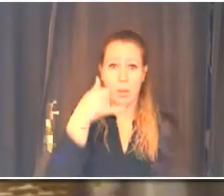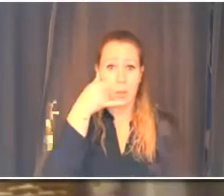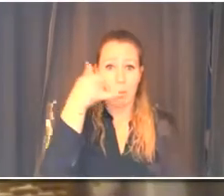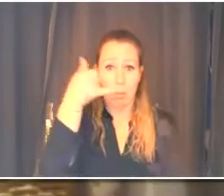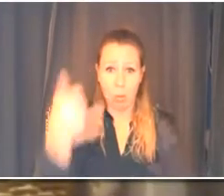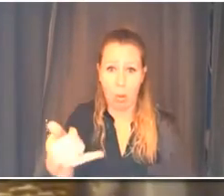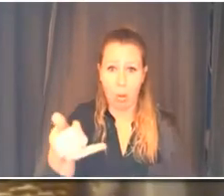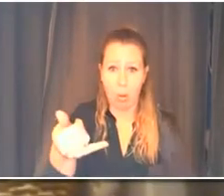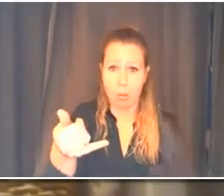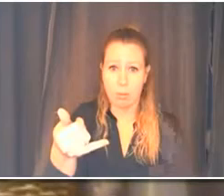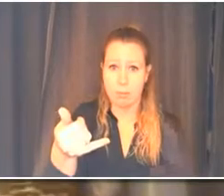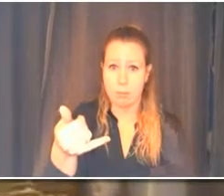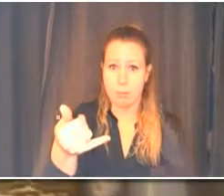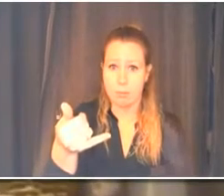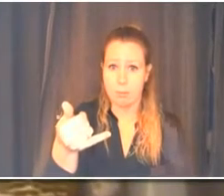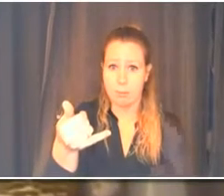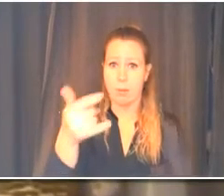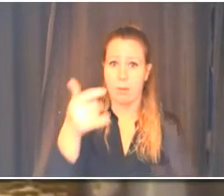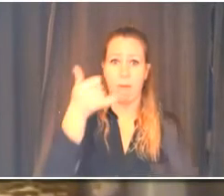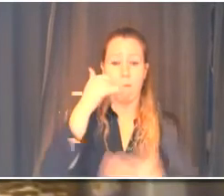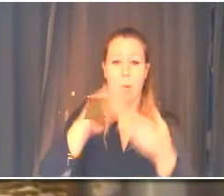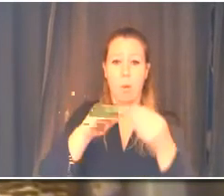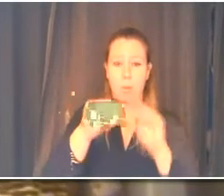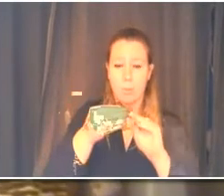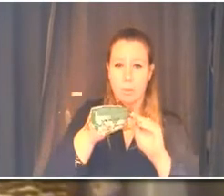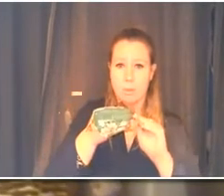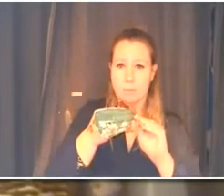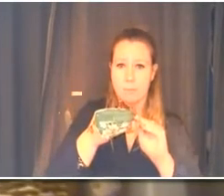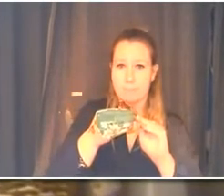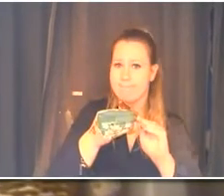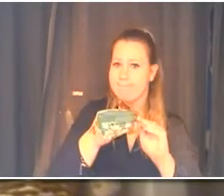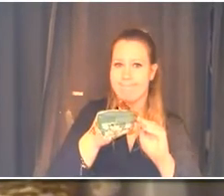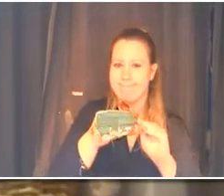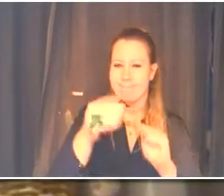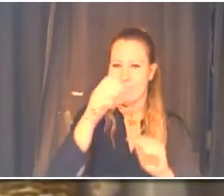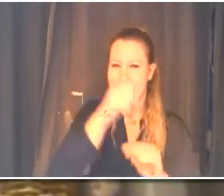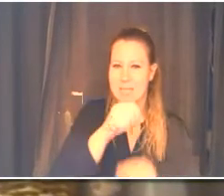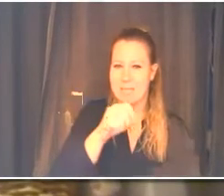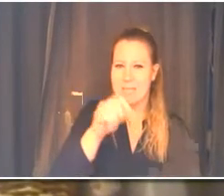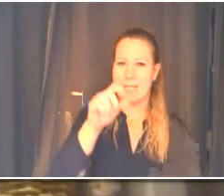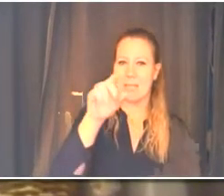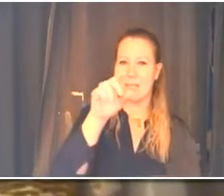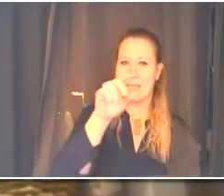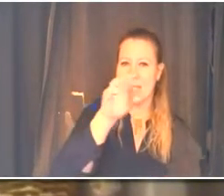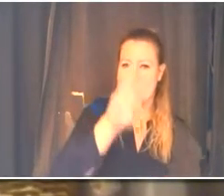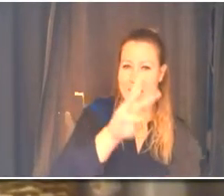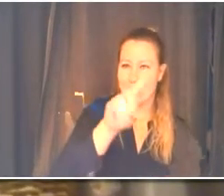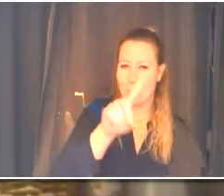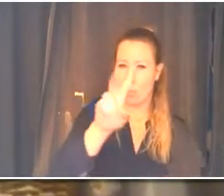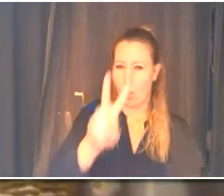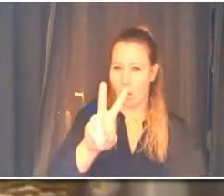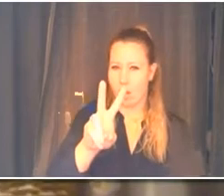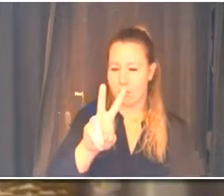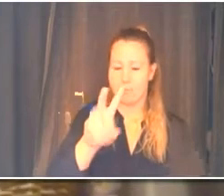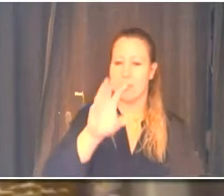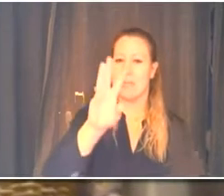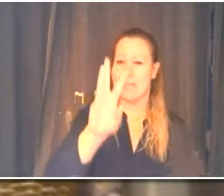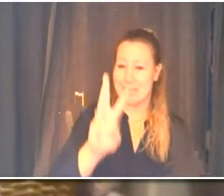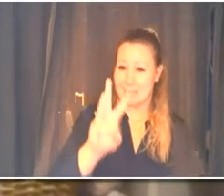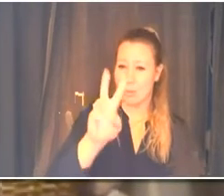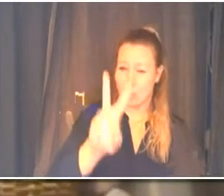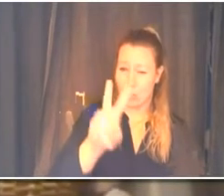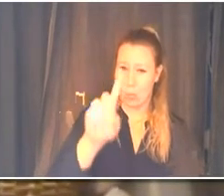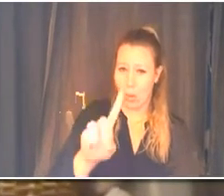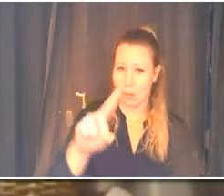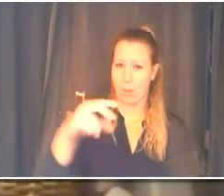White uh we will now move to council member questions for the administration during this time all members of the administration we will